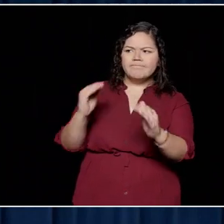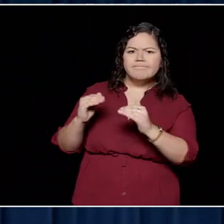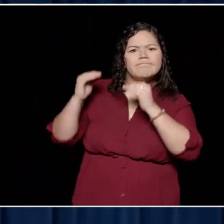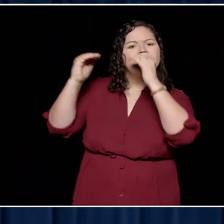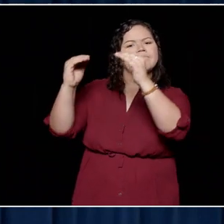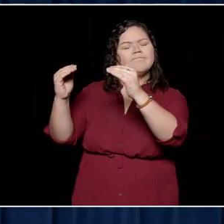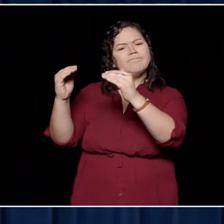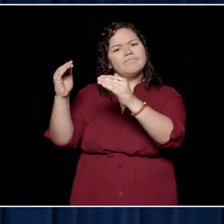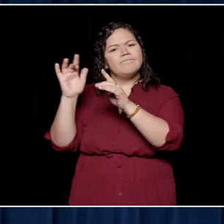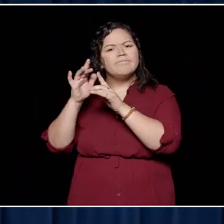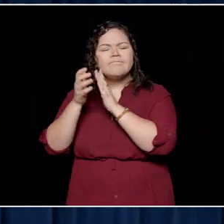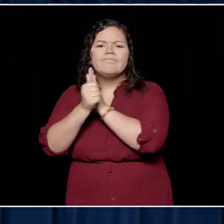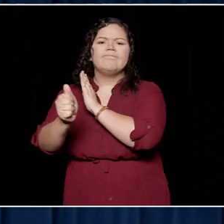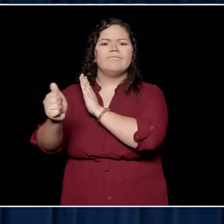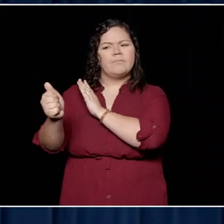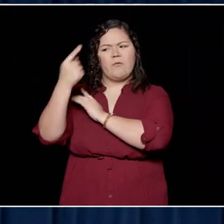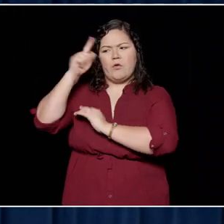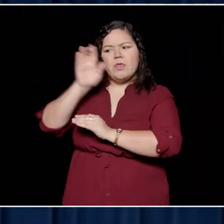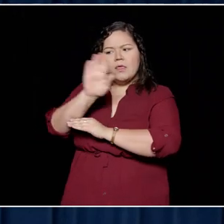eminence in their chosen field.